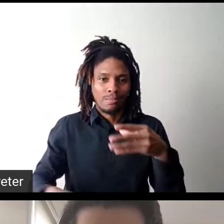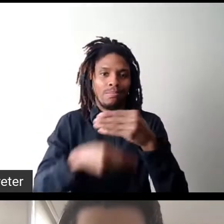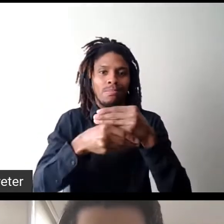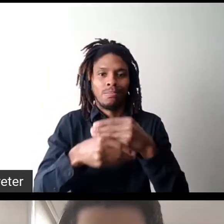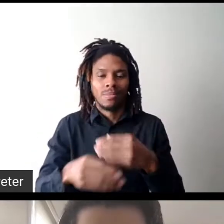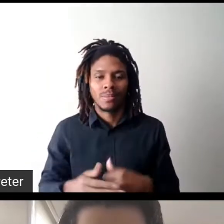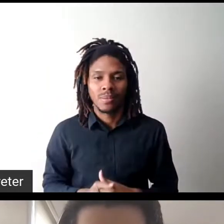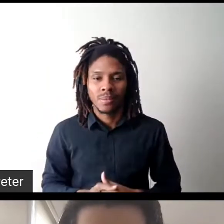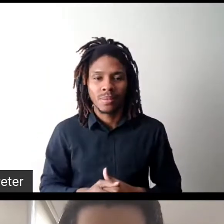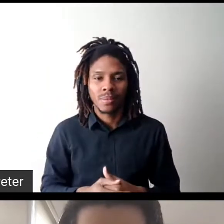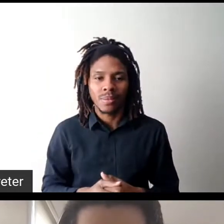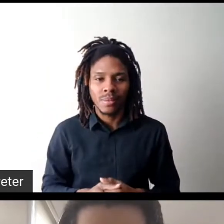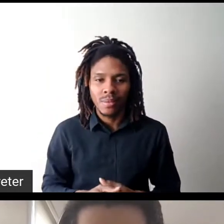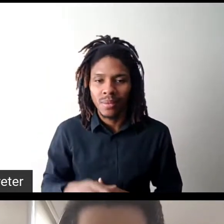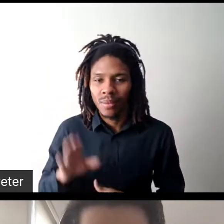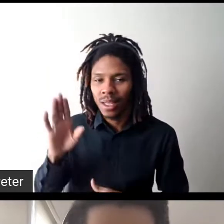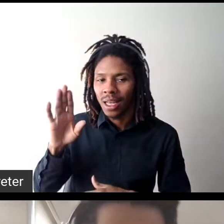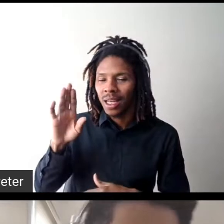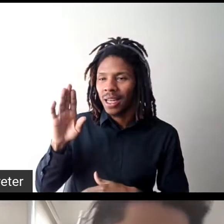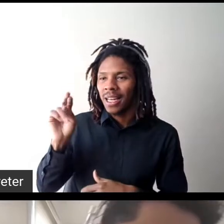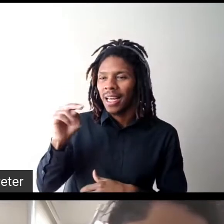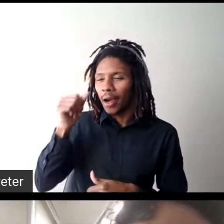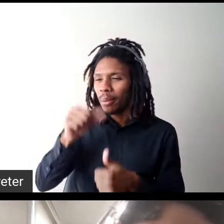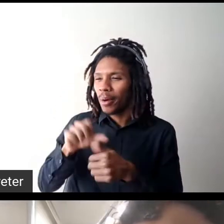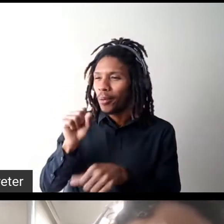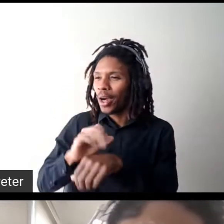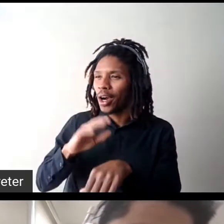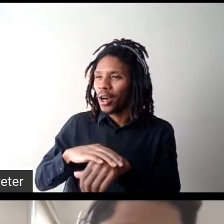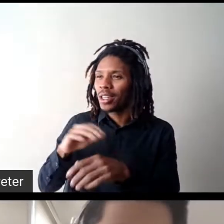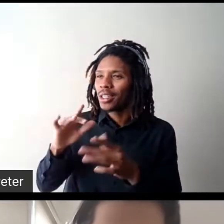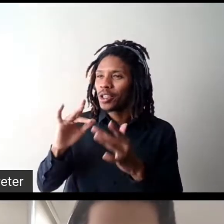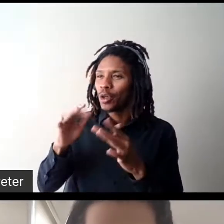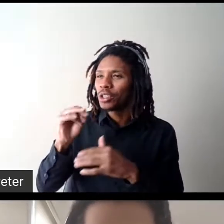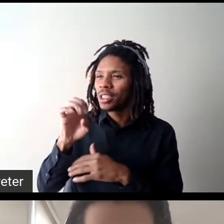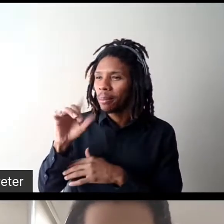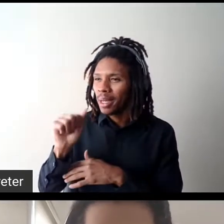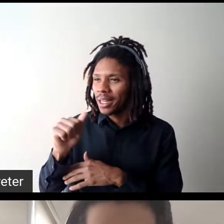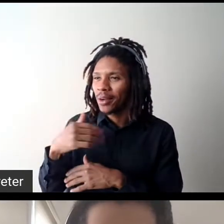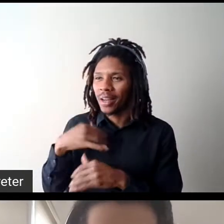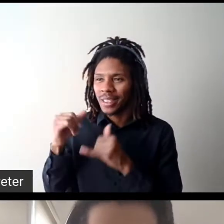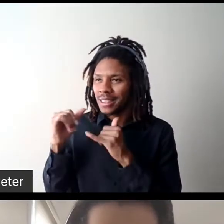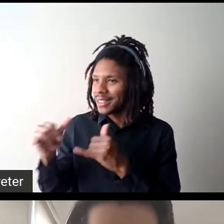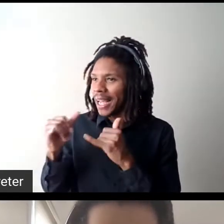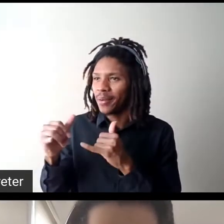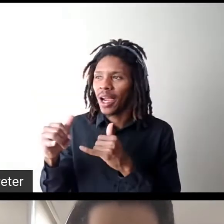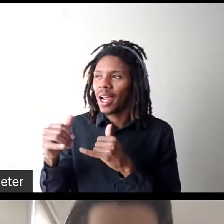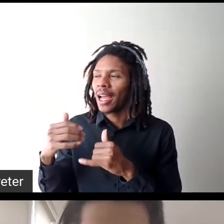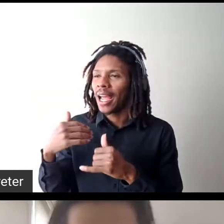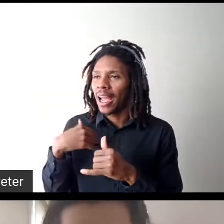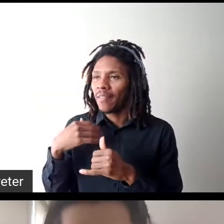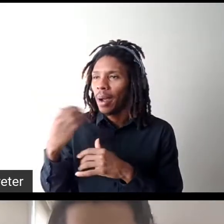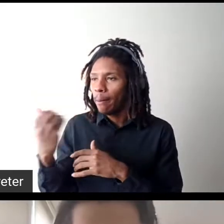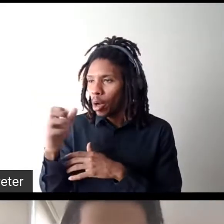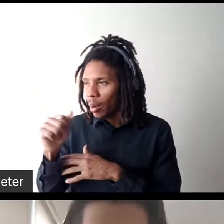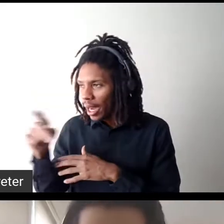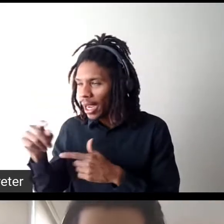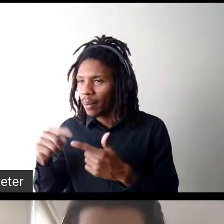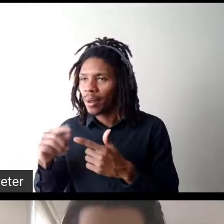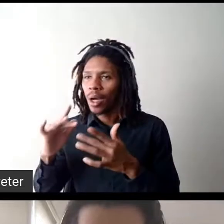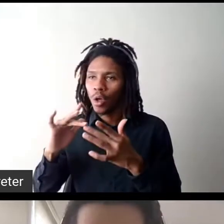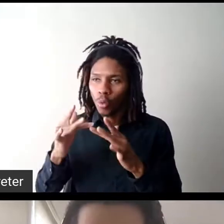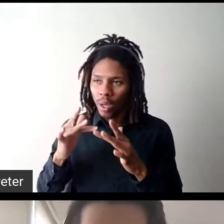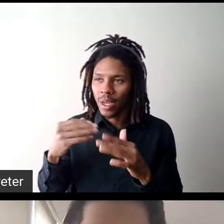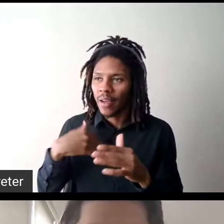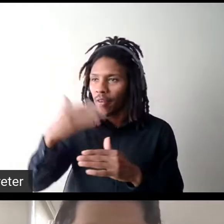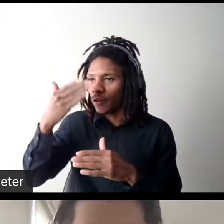I remember working on a social media application where we had that same sort of thing. We had front-end team for the mobile application, for the website, but then there